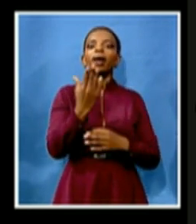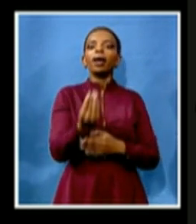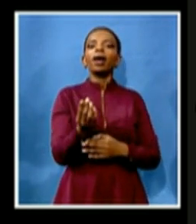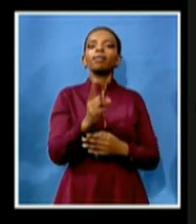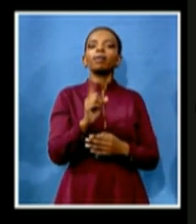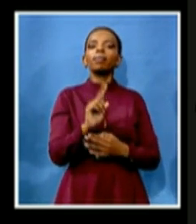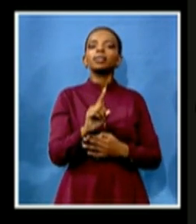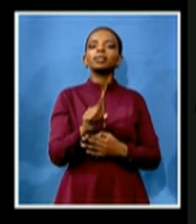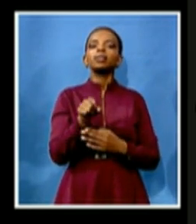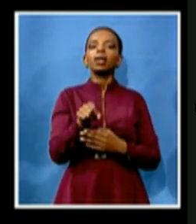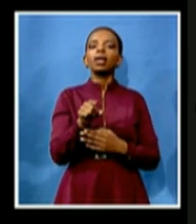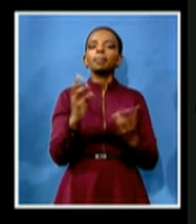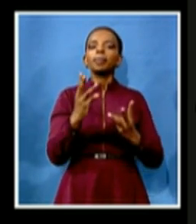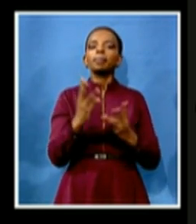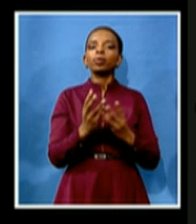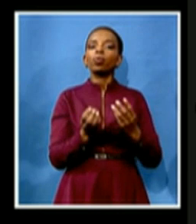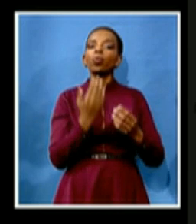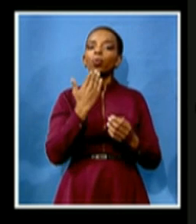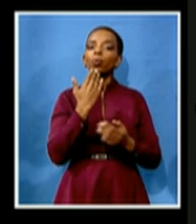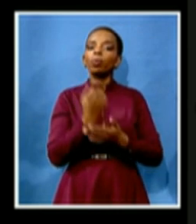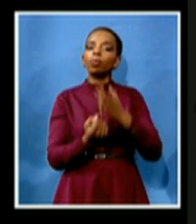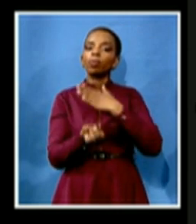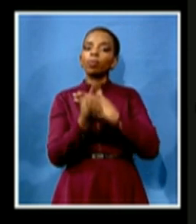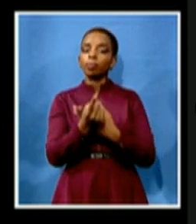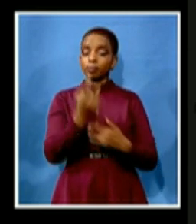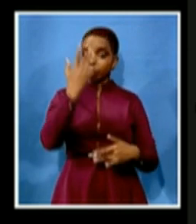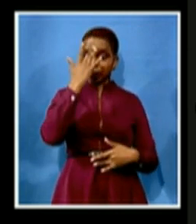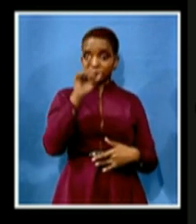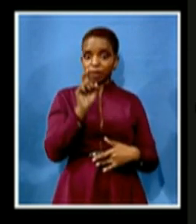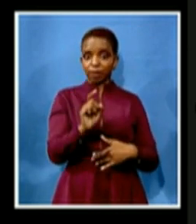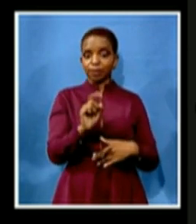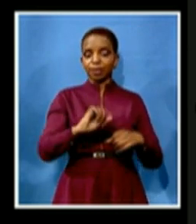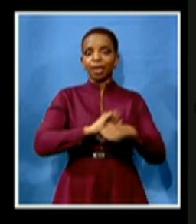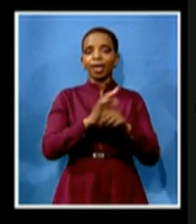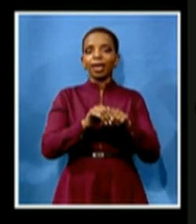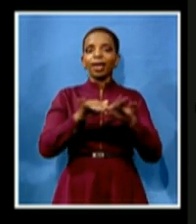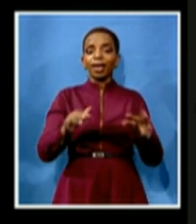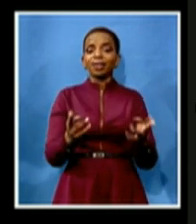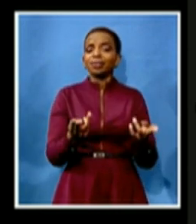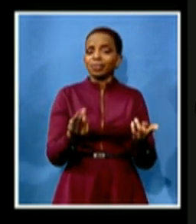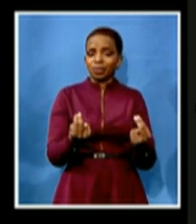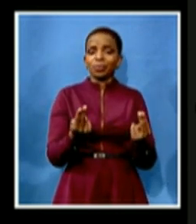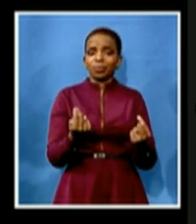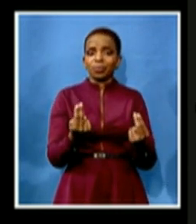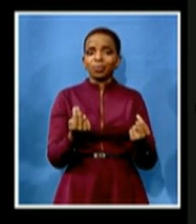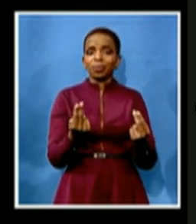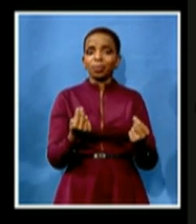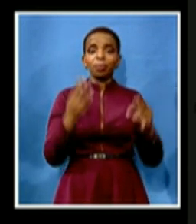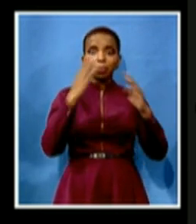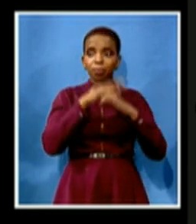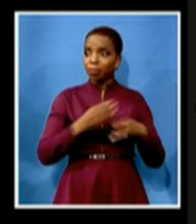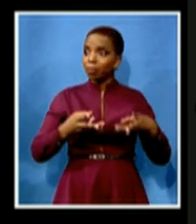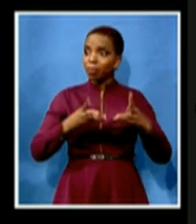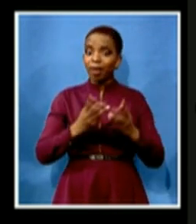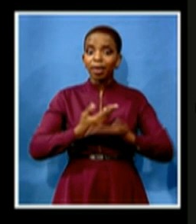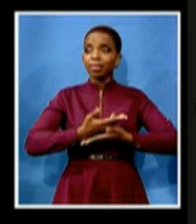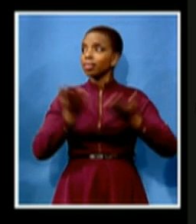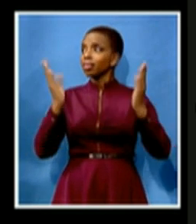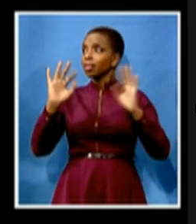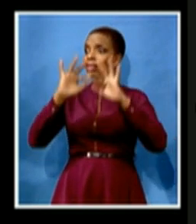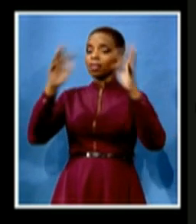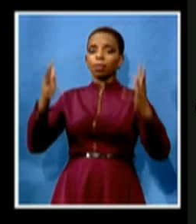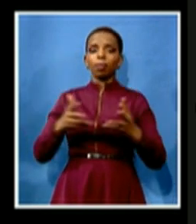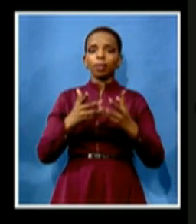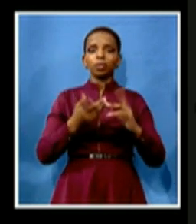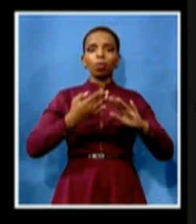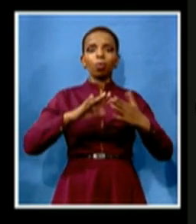a new virus, there's nowhere in the world where there's adequate herd immunity to be able to break the cycle of infection,